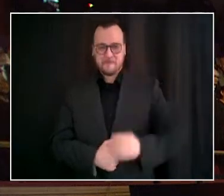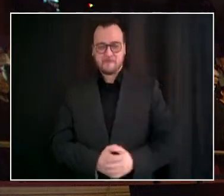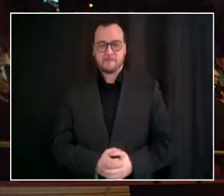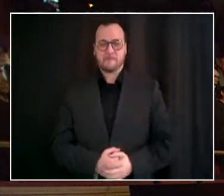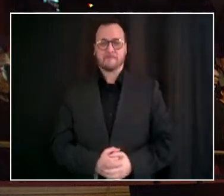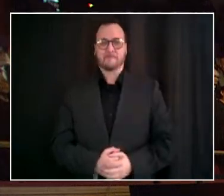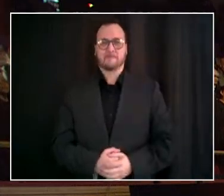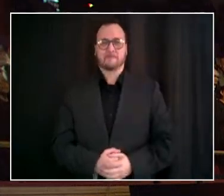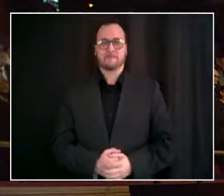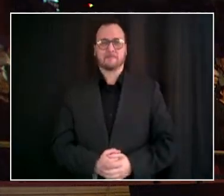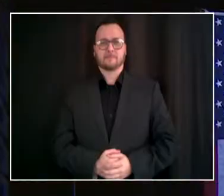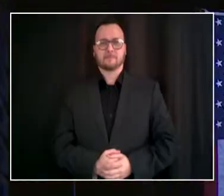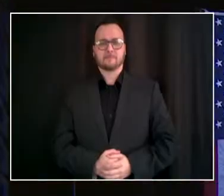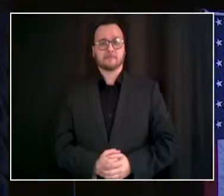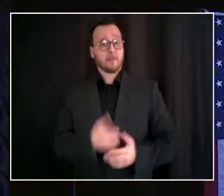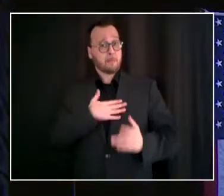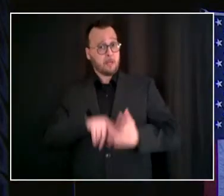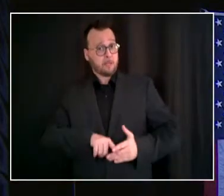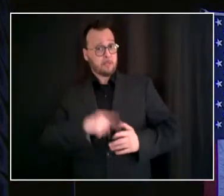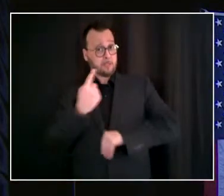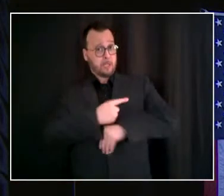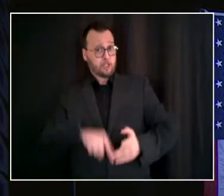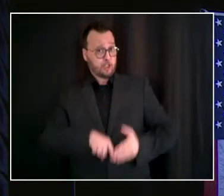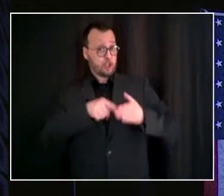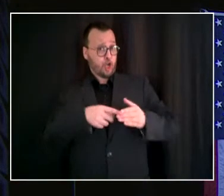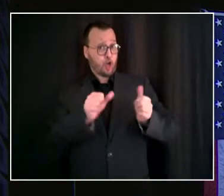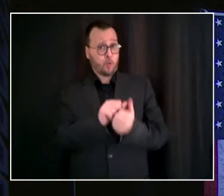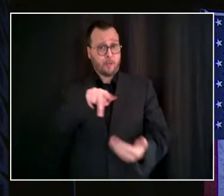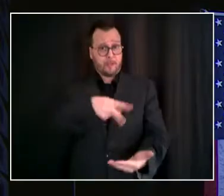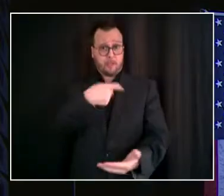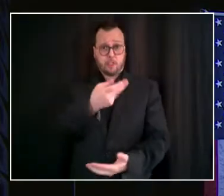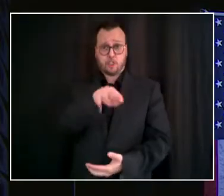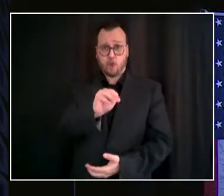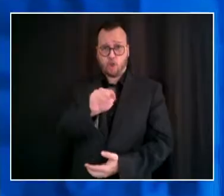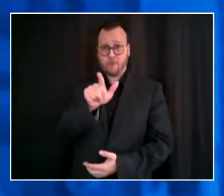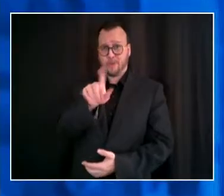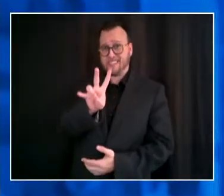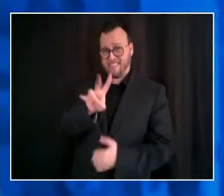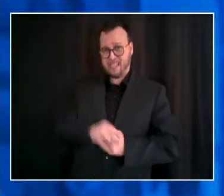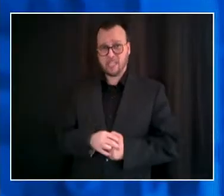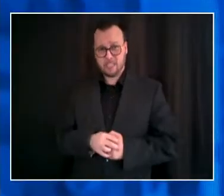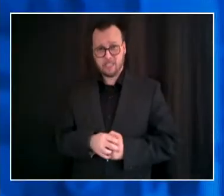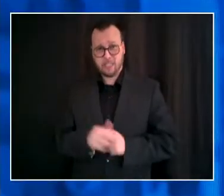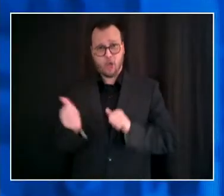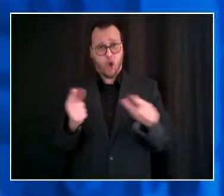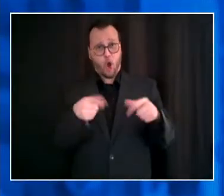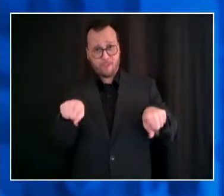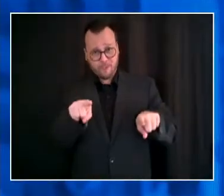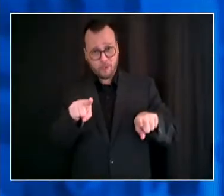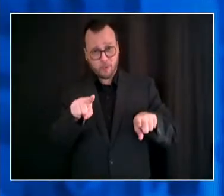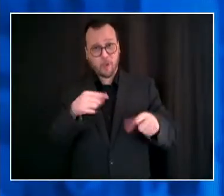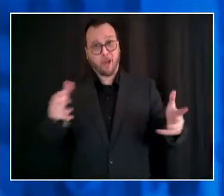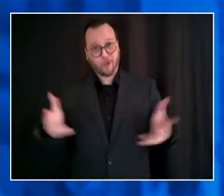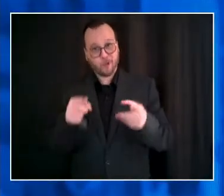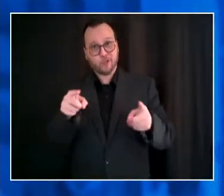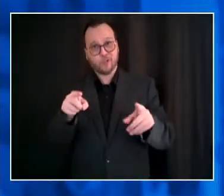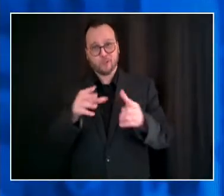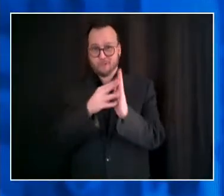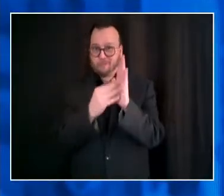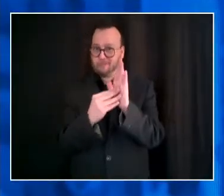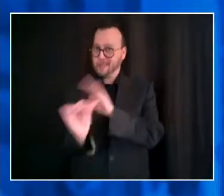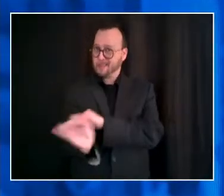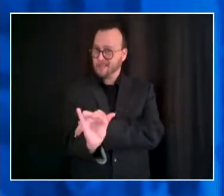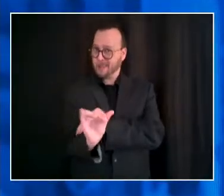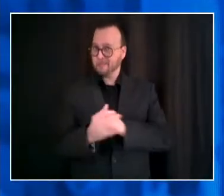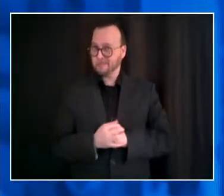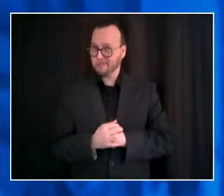I start my day with Psalms 27. And all of you, I will encourage you to do the same. But